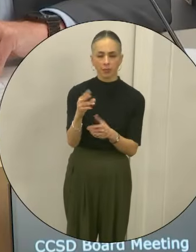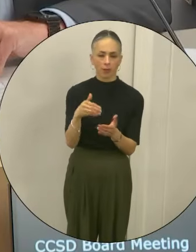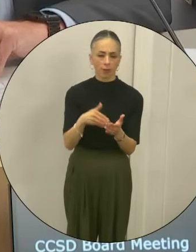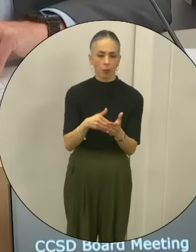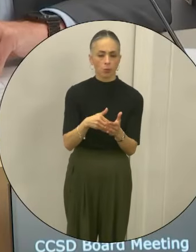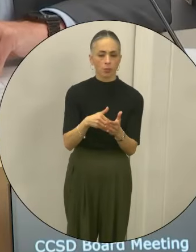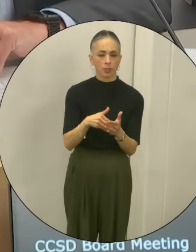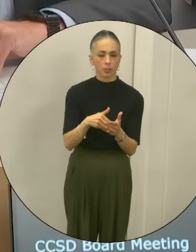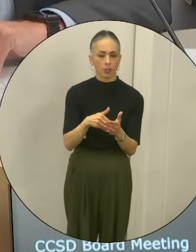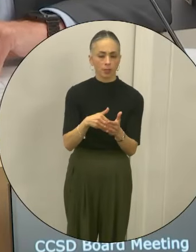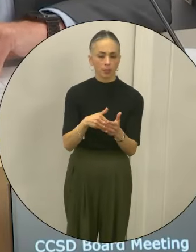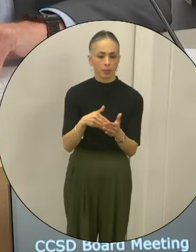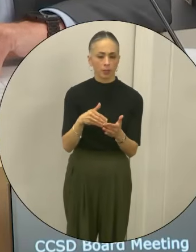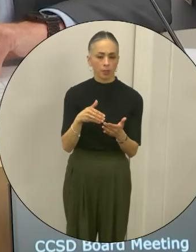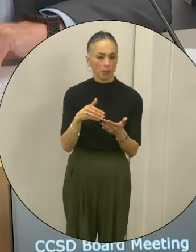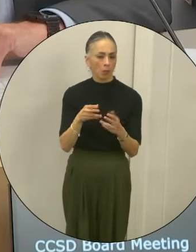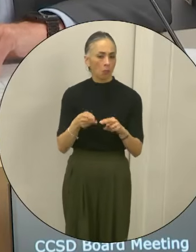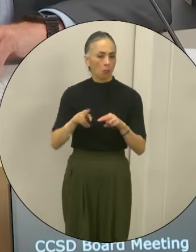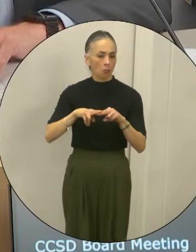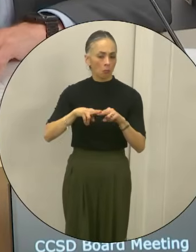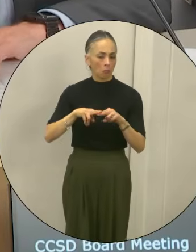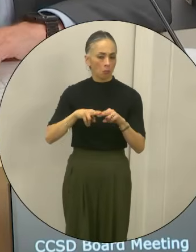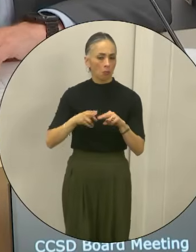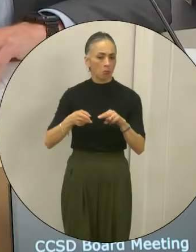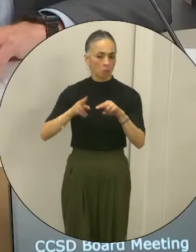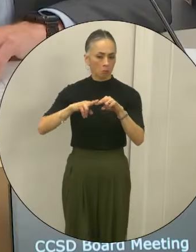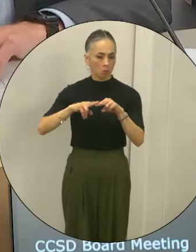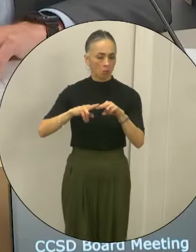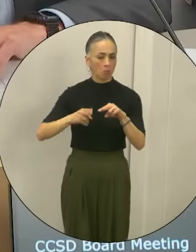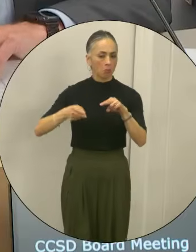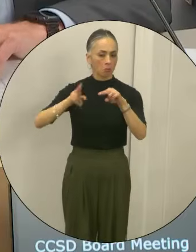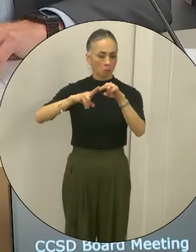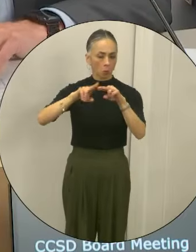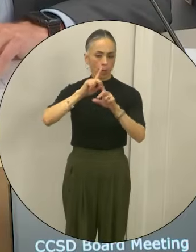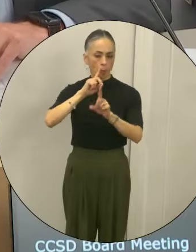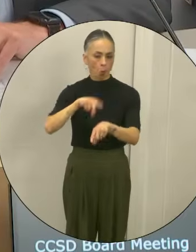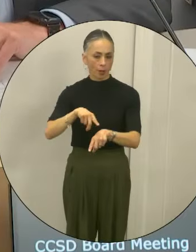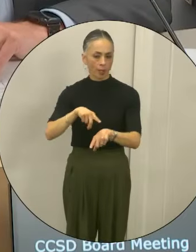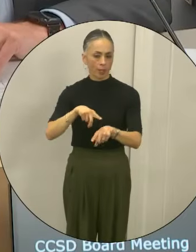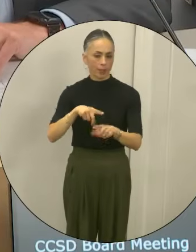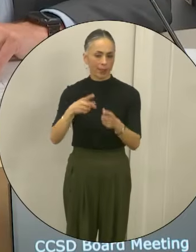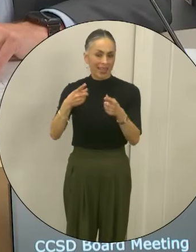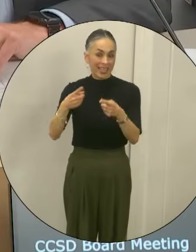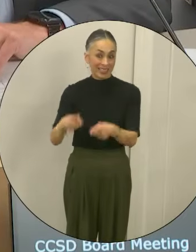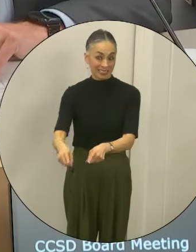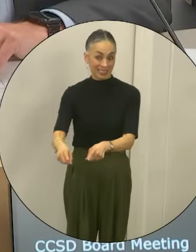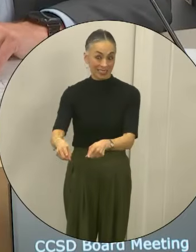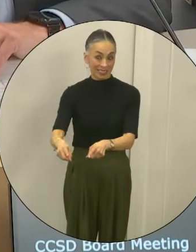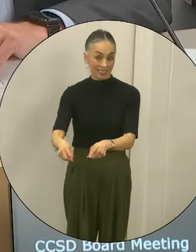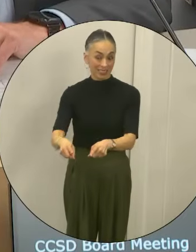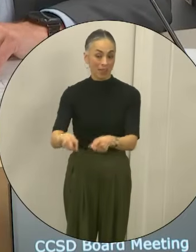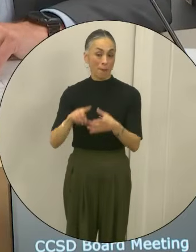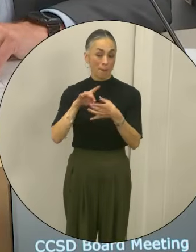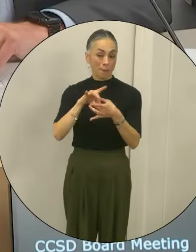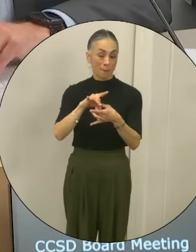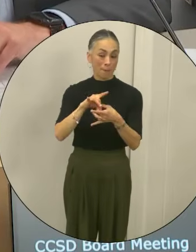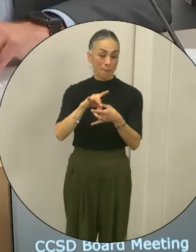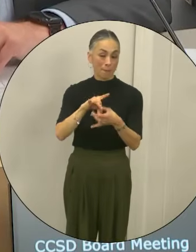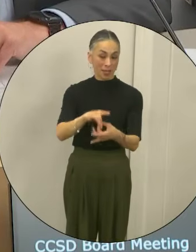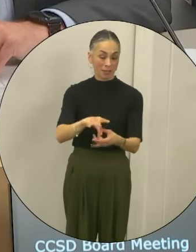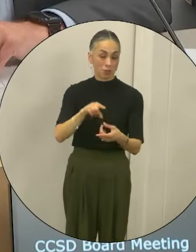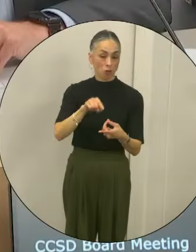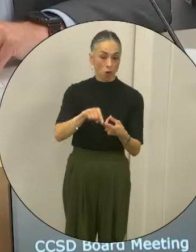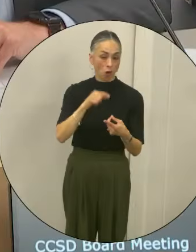17,000 or a little more of reported incidents of discrimination based on race bullying and cyberbullying.